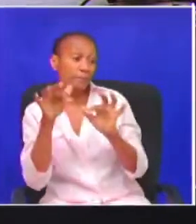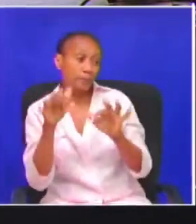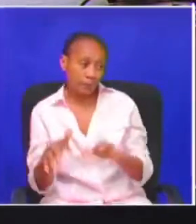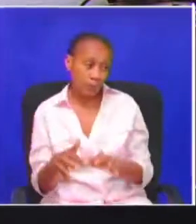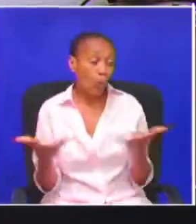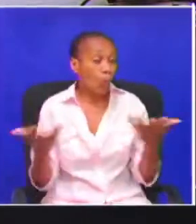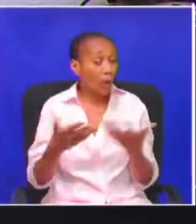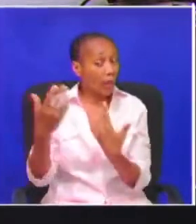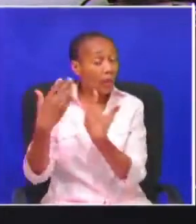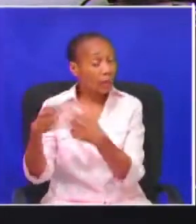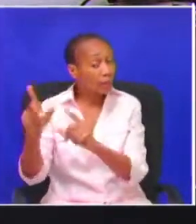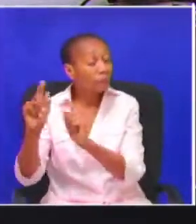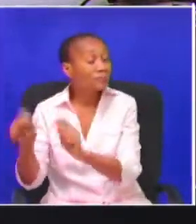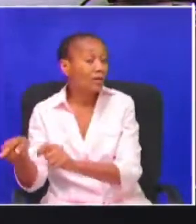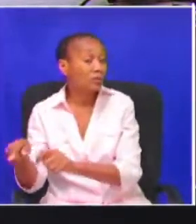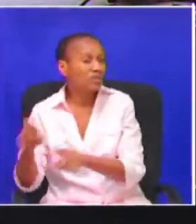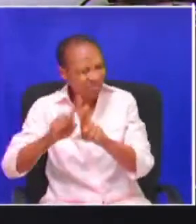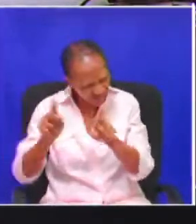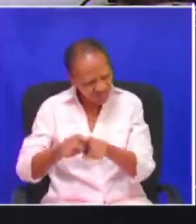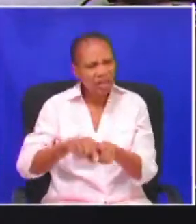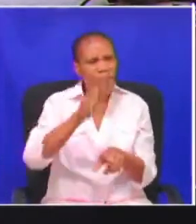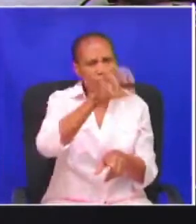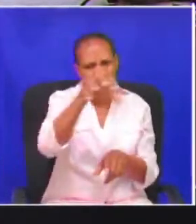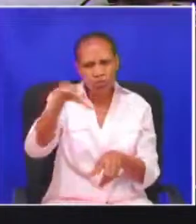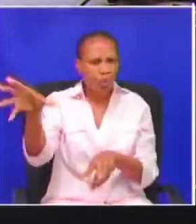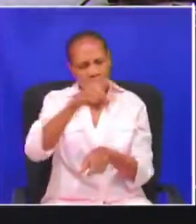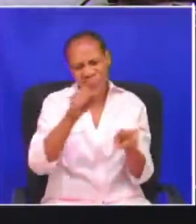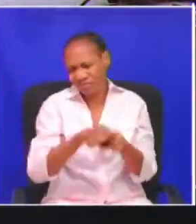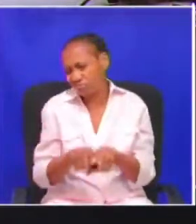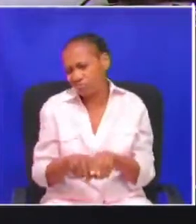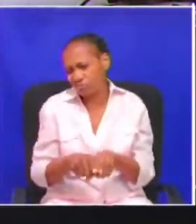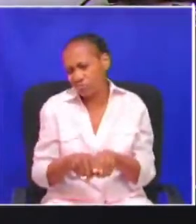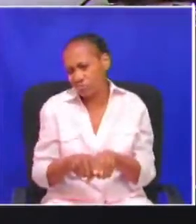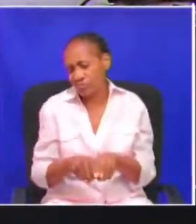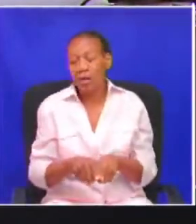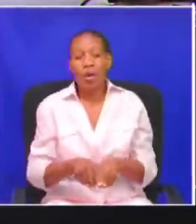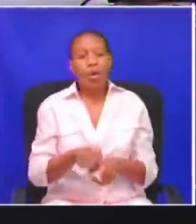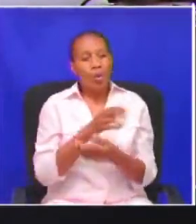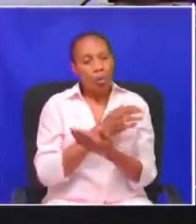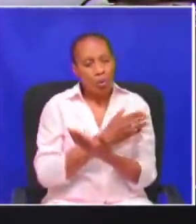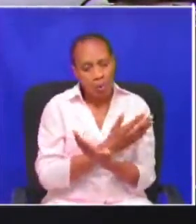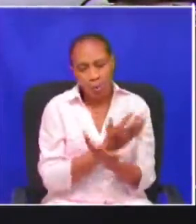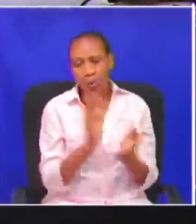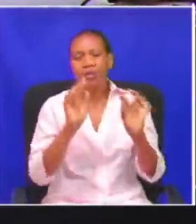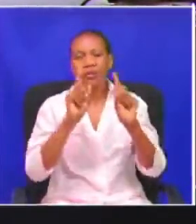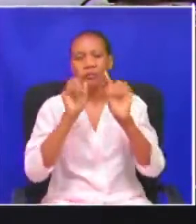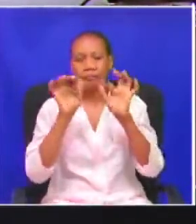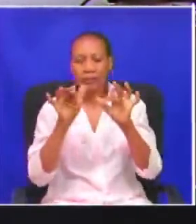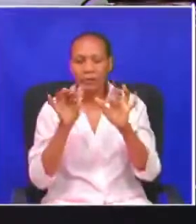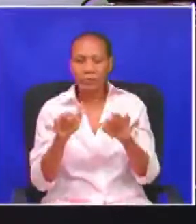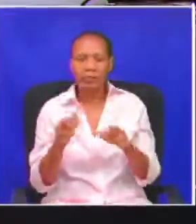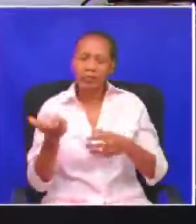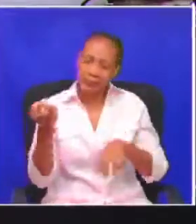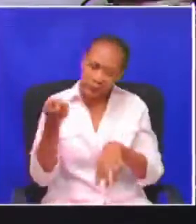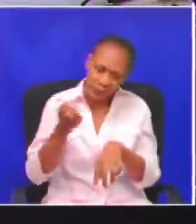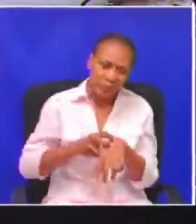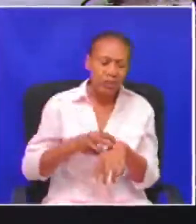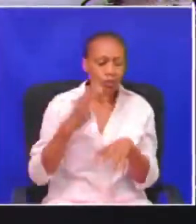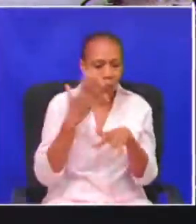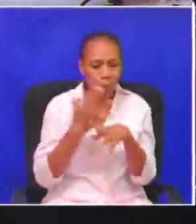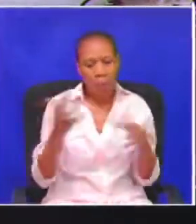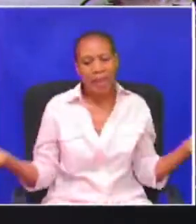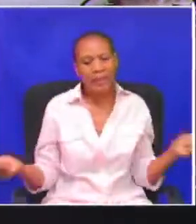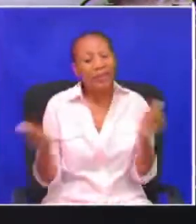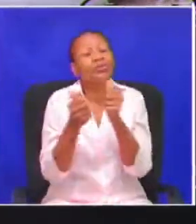Cape Town as well as in other parts of our country. Every part of society needs to work together